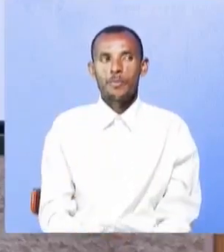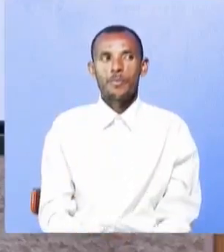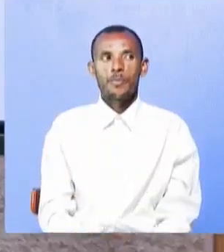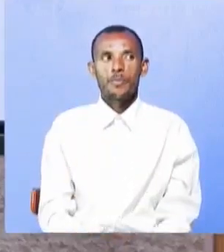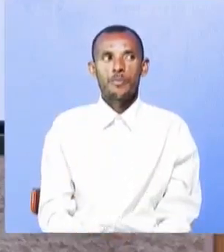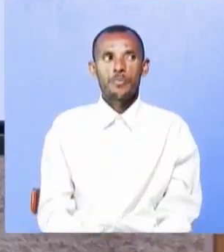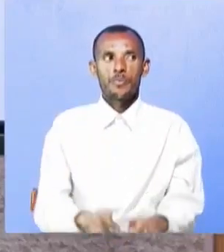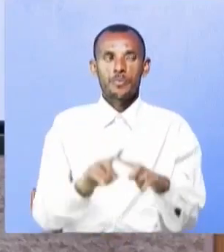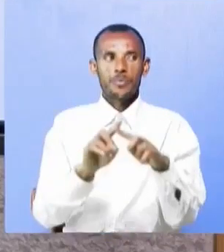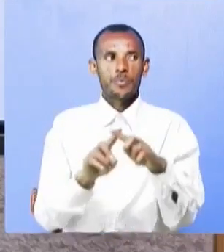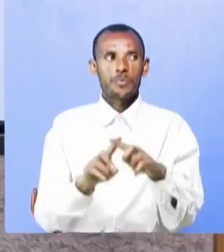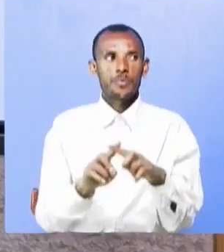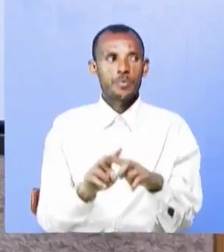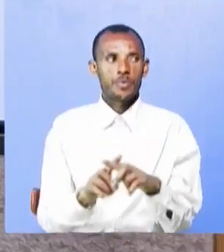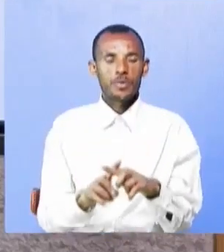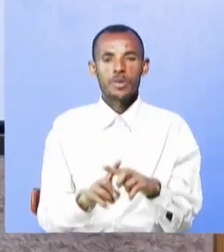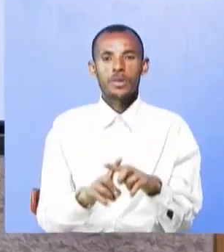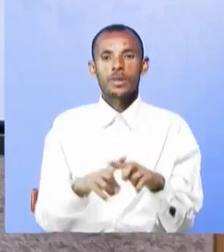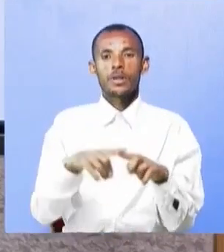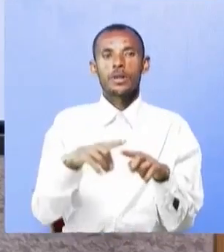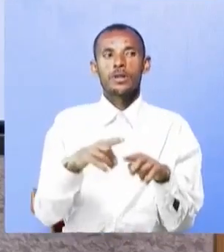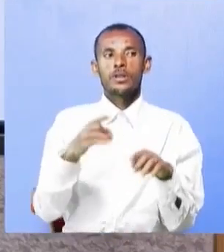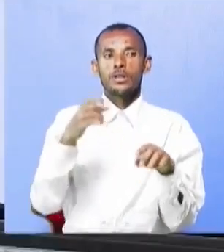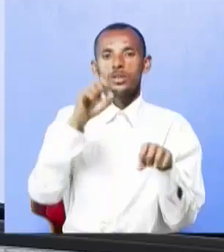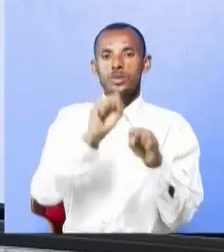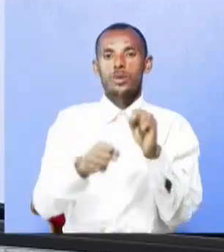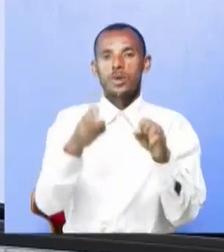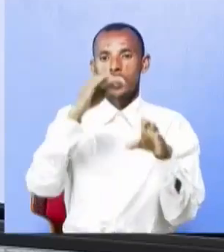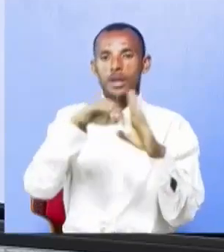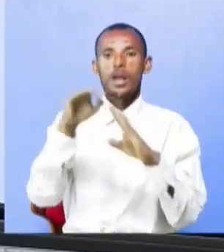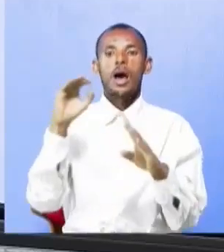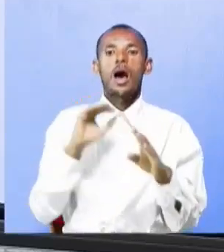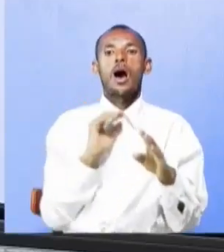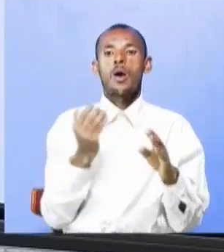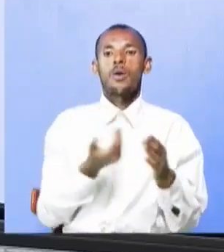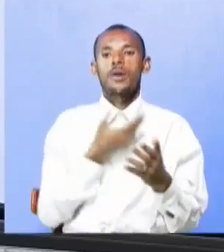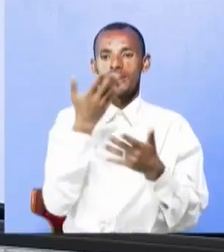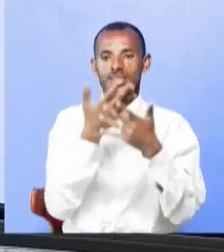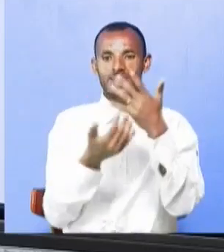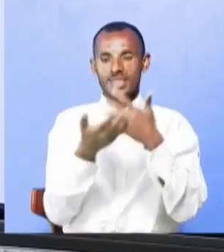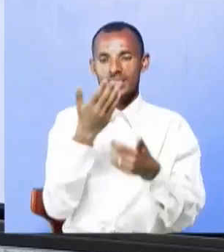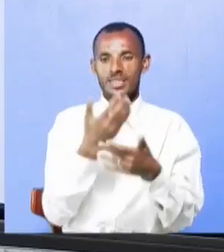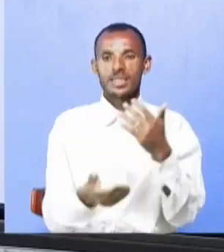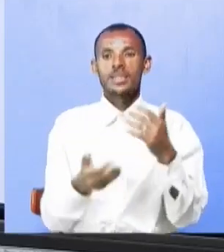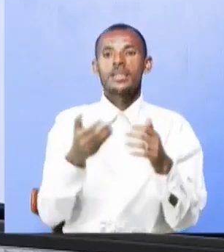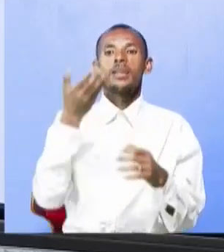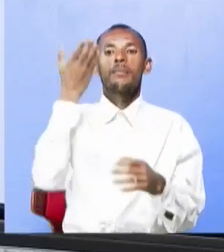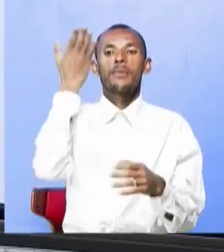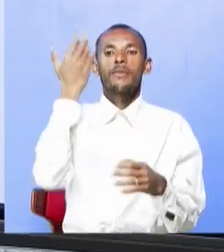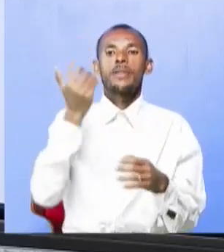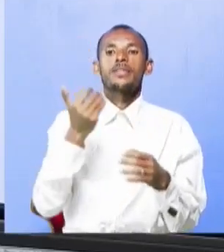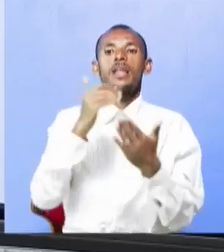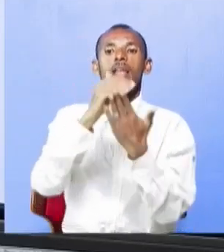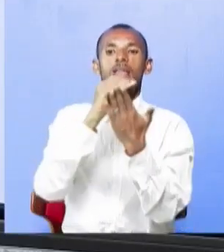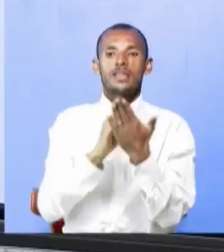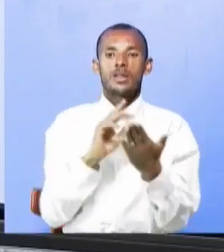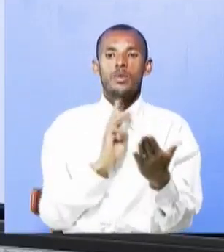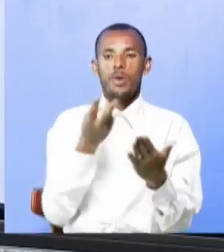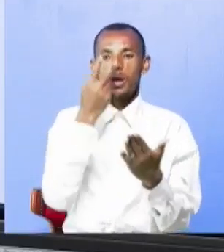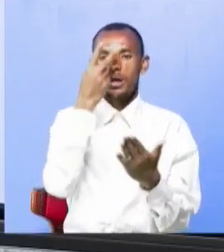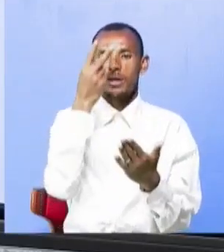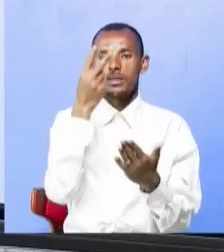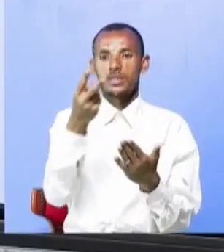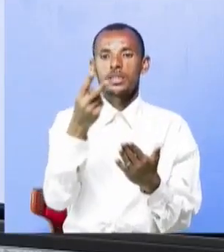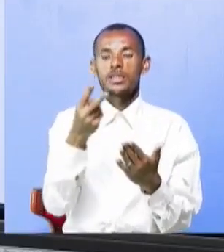So in our discussion that we had in our previous lesson, we have also seen